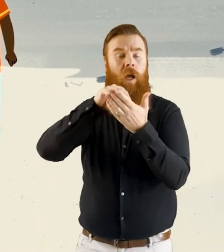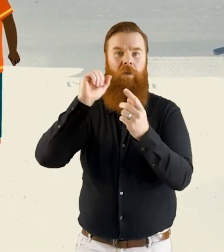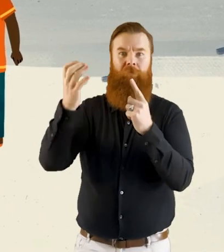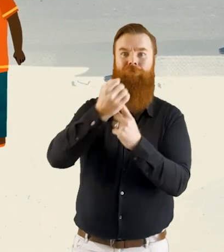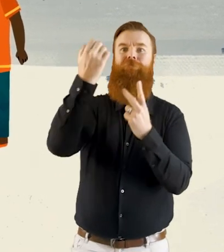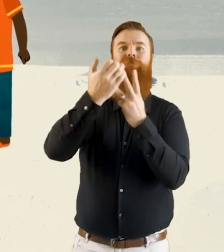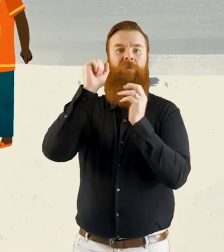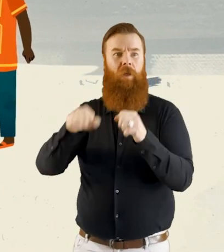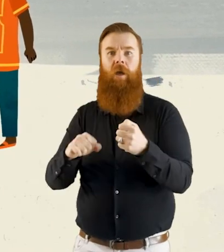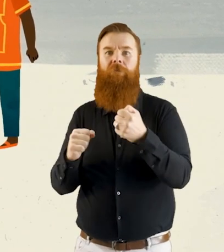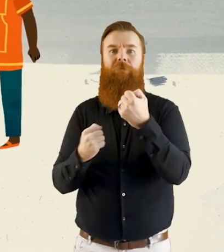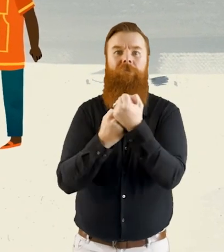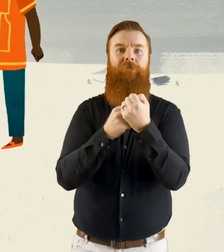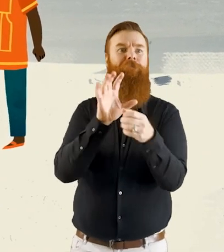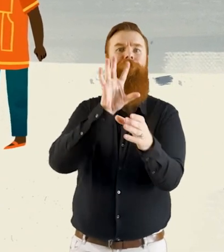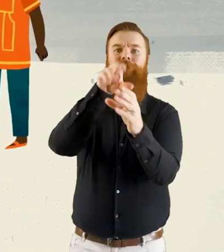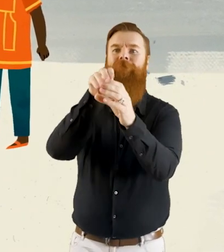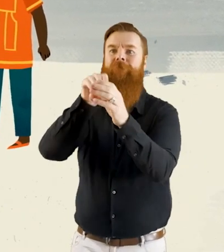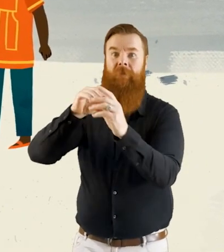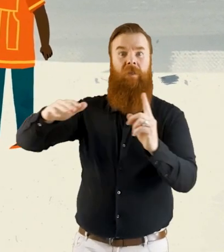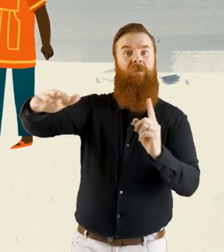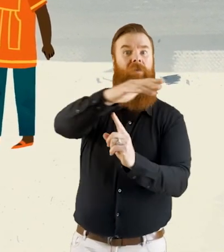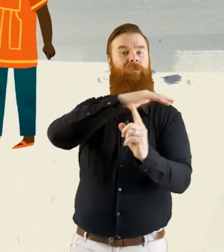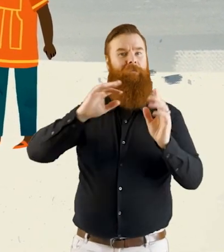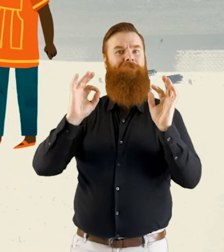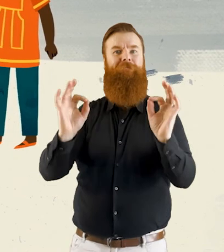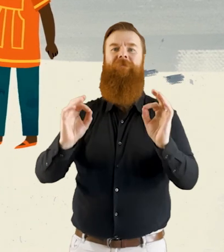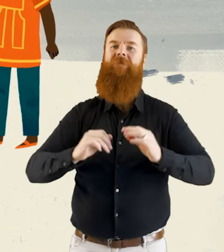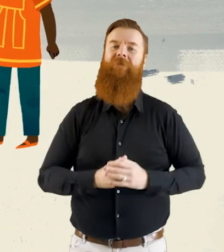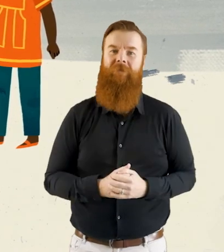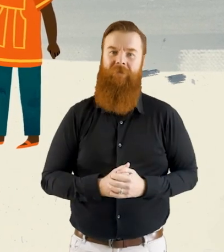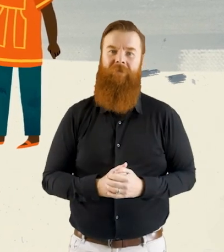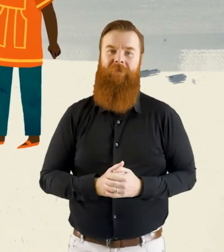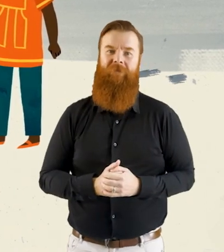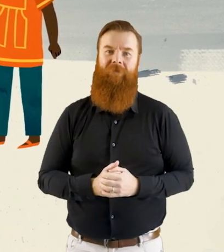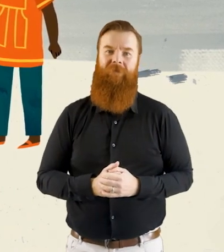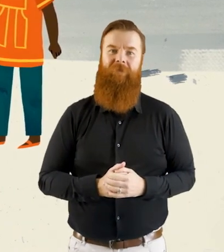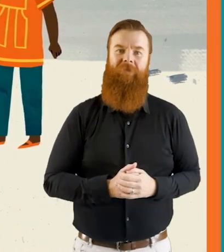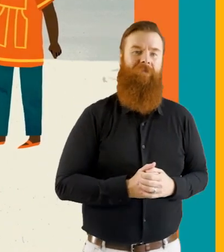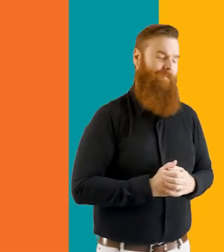improving learning outcomes, and fostering more inclusive schools and classrooms.